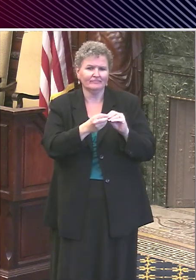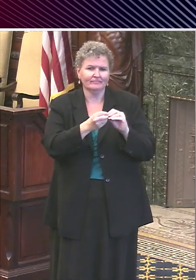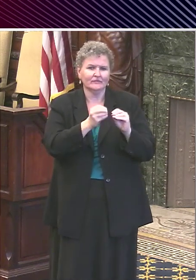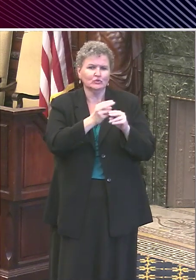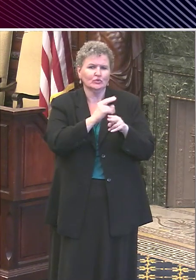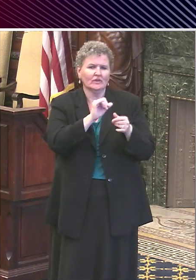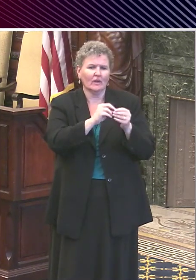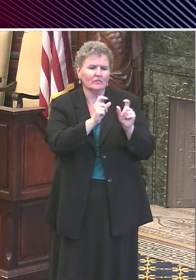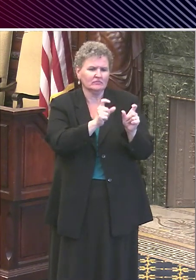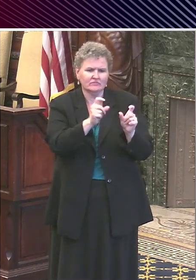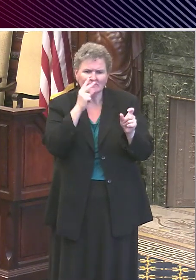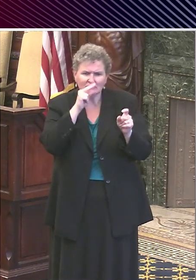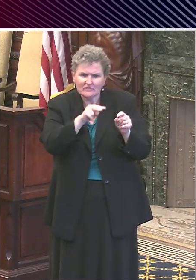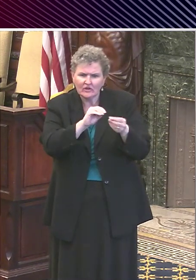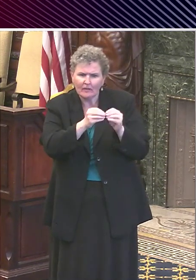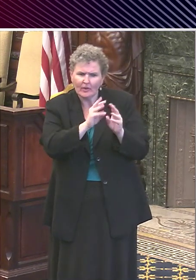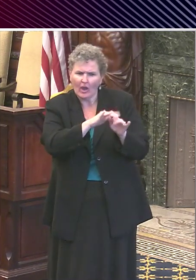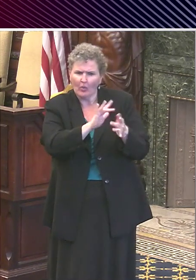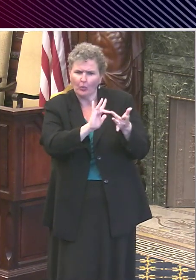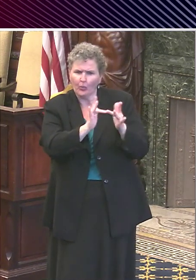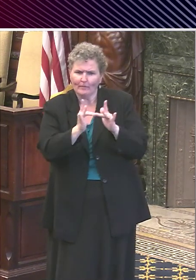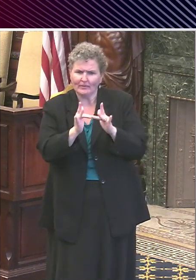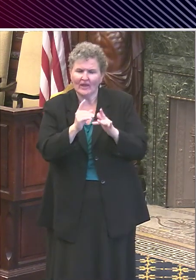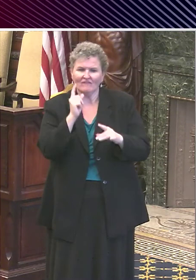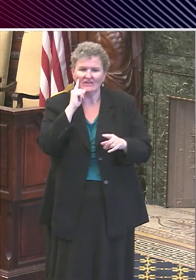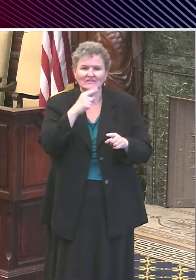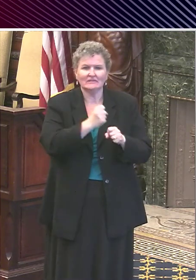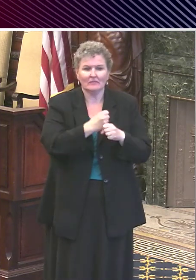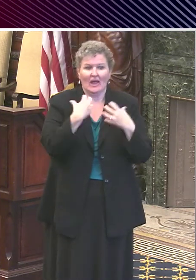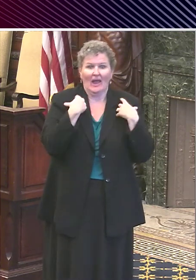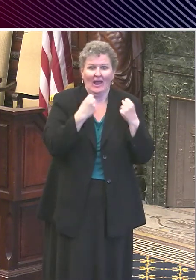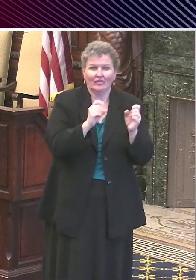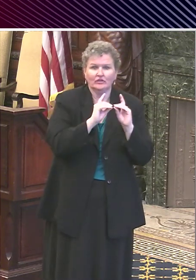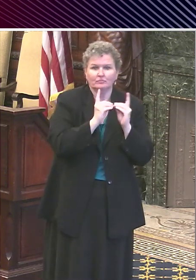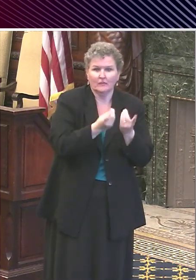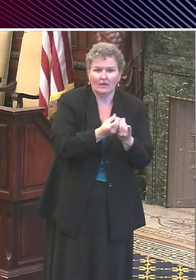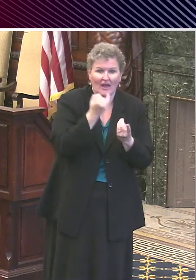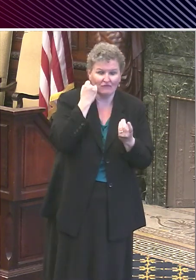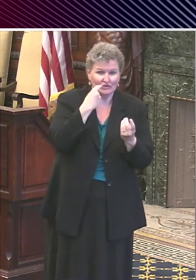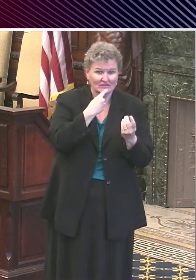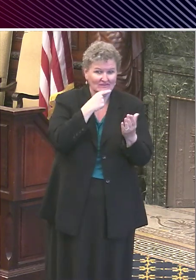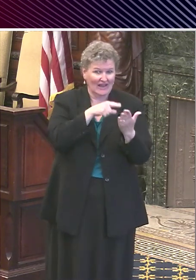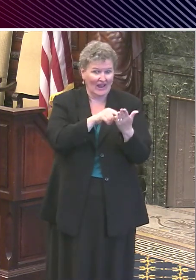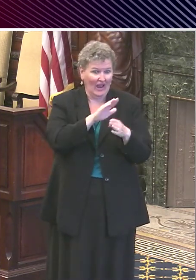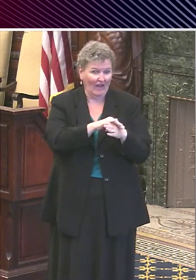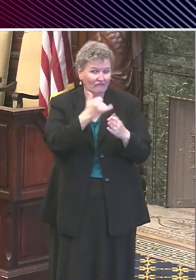department calling. We actually say health department on that. So if you got a call from the health department, pick it up and talk to those folks.